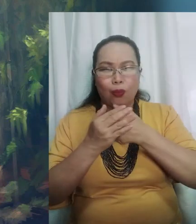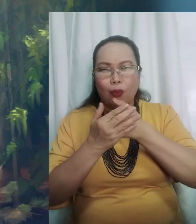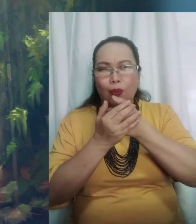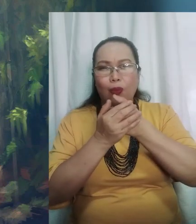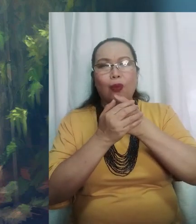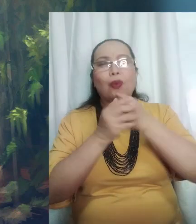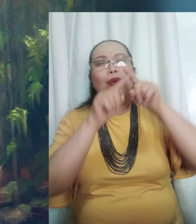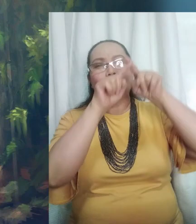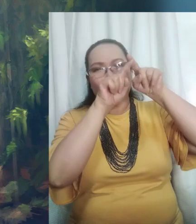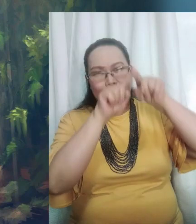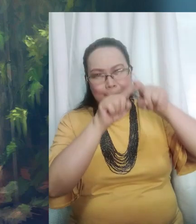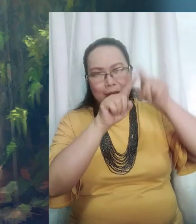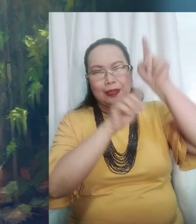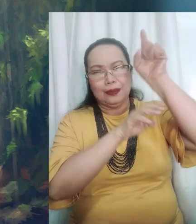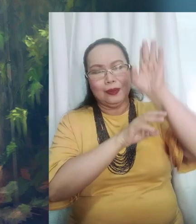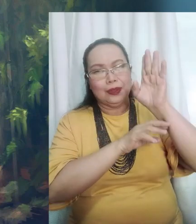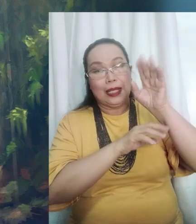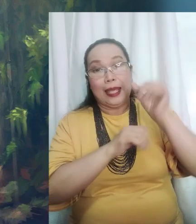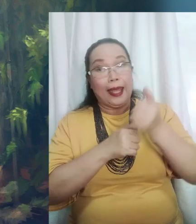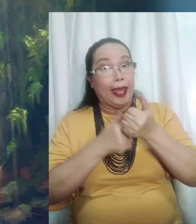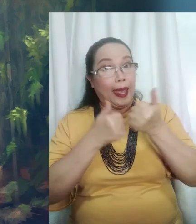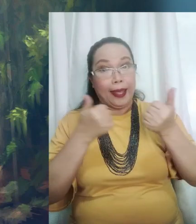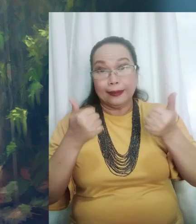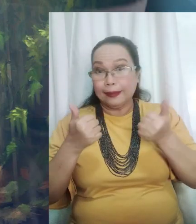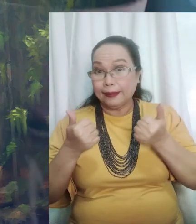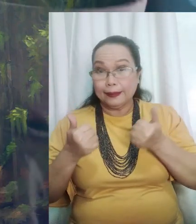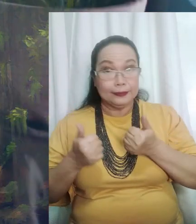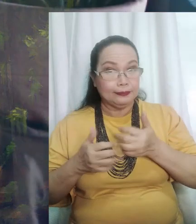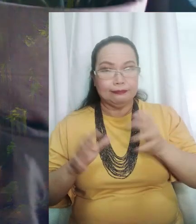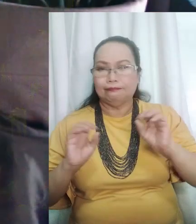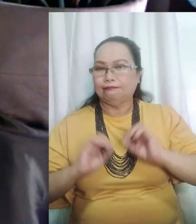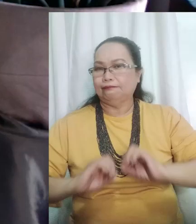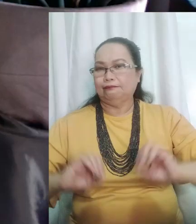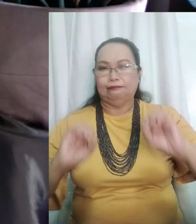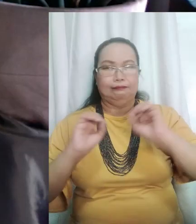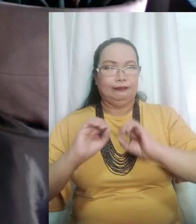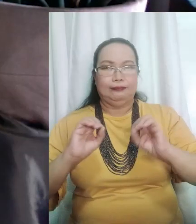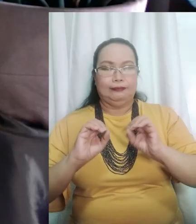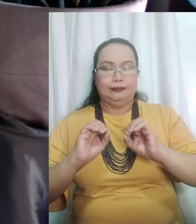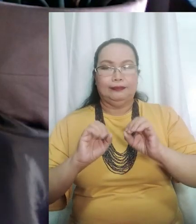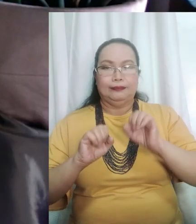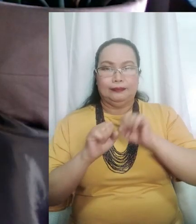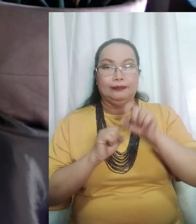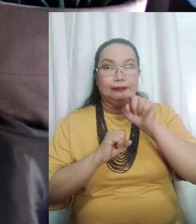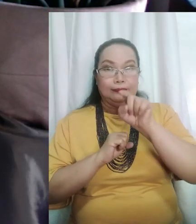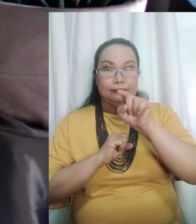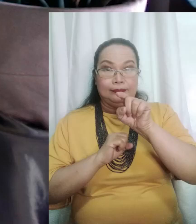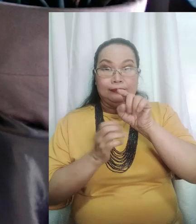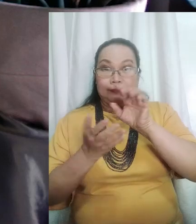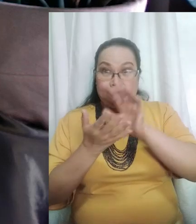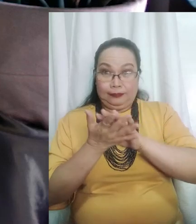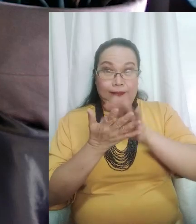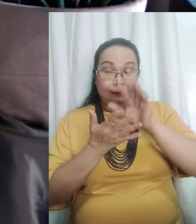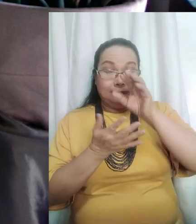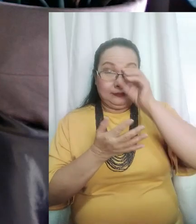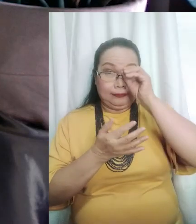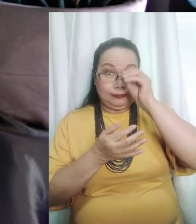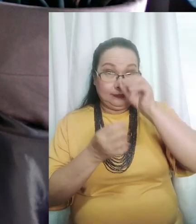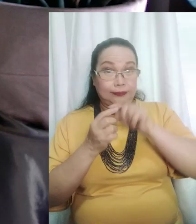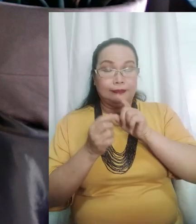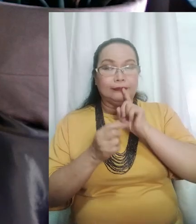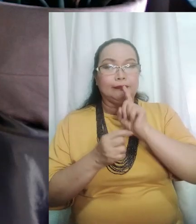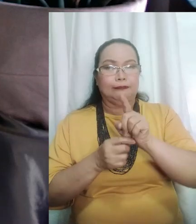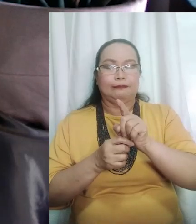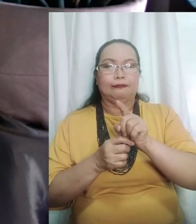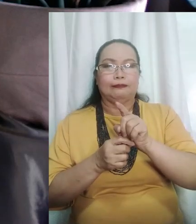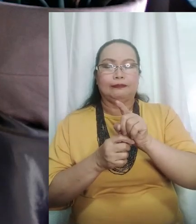by total dependence on God. Listen, I have learned as a student of the